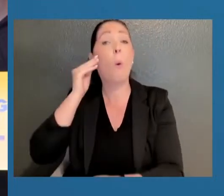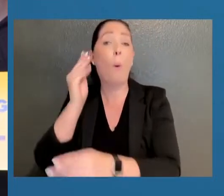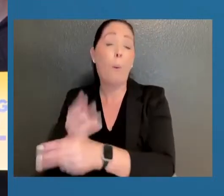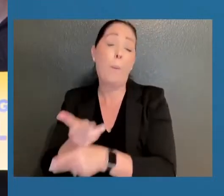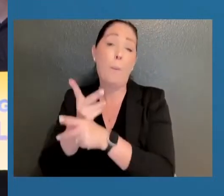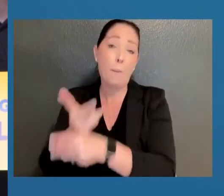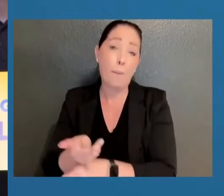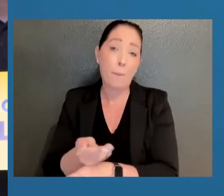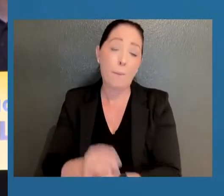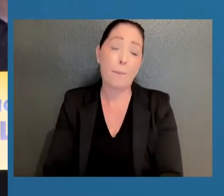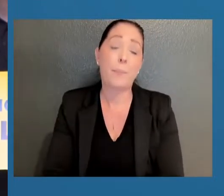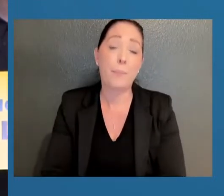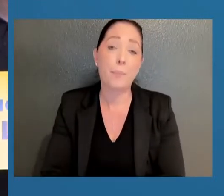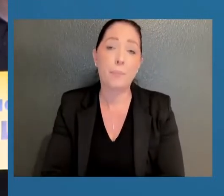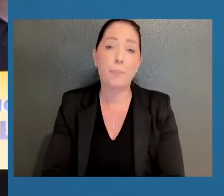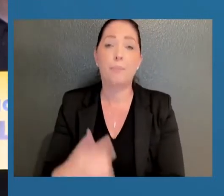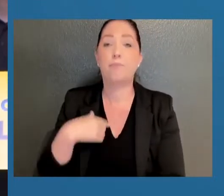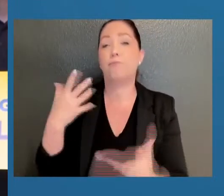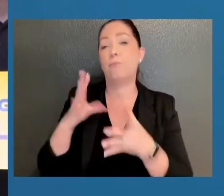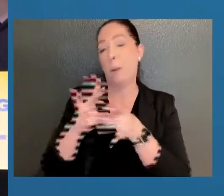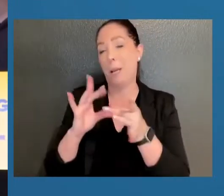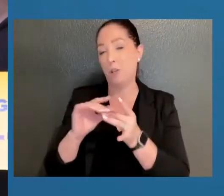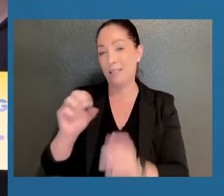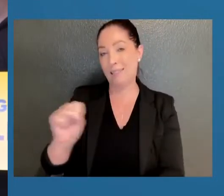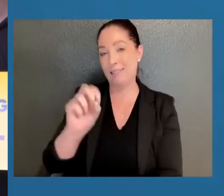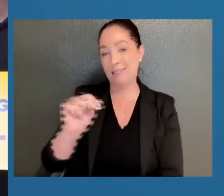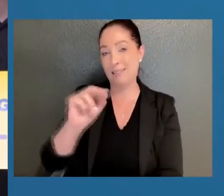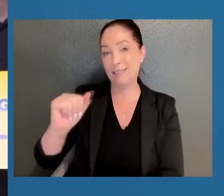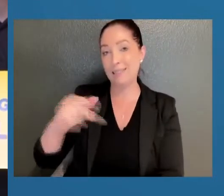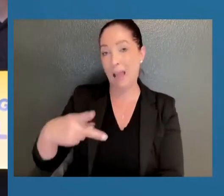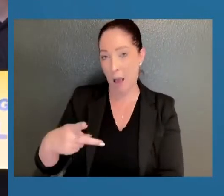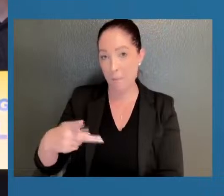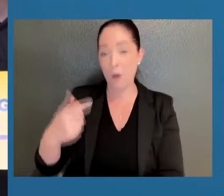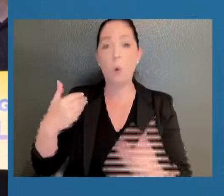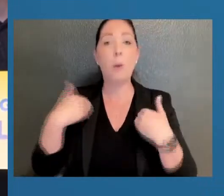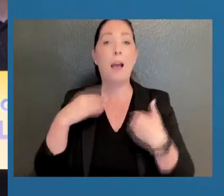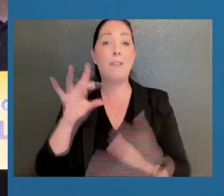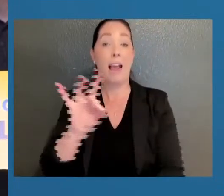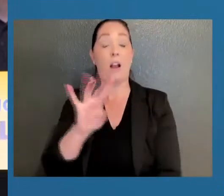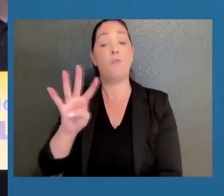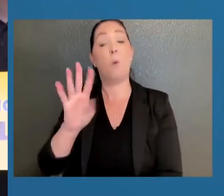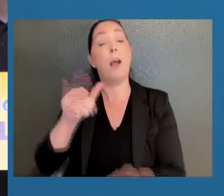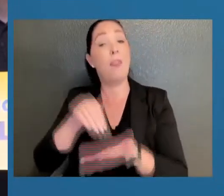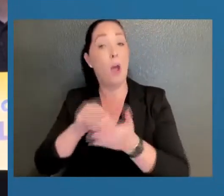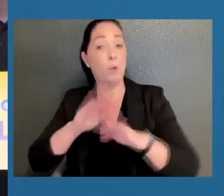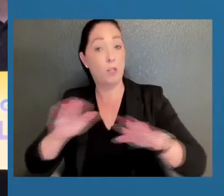You know, and I'm mentioning SNAP, we have about 84,000 children who are going to lose